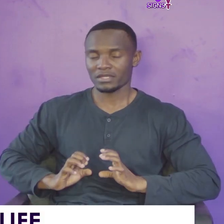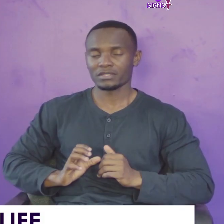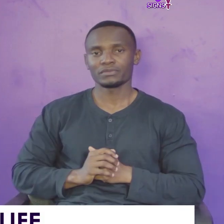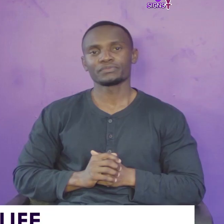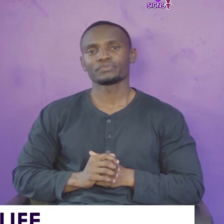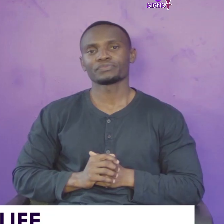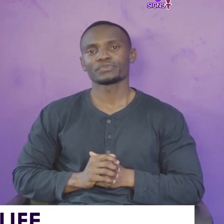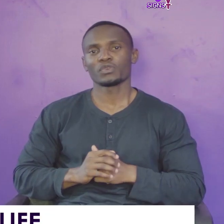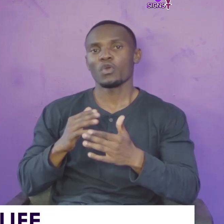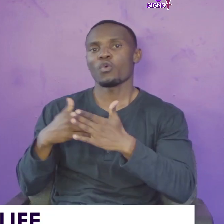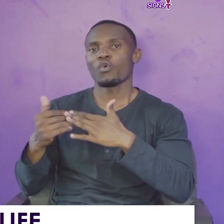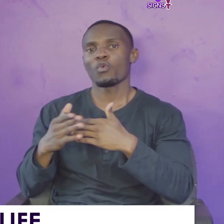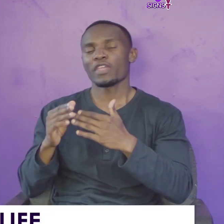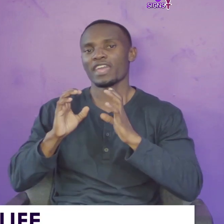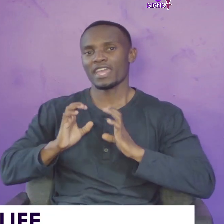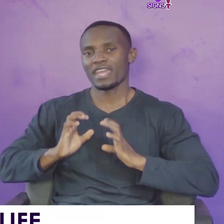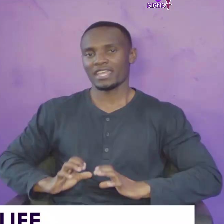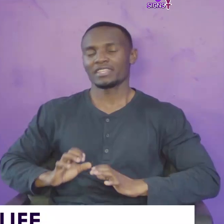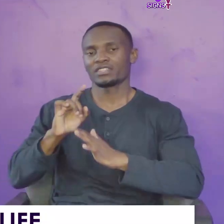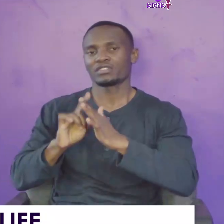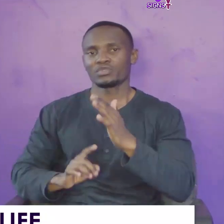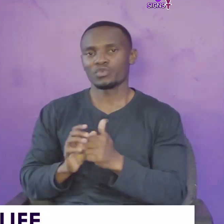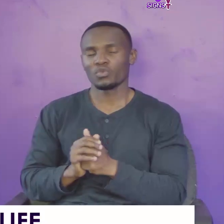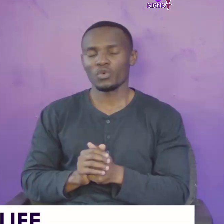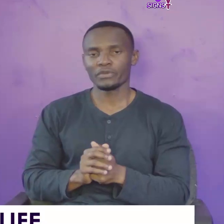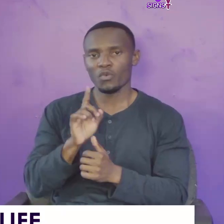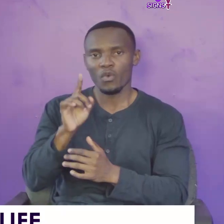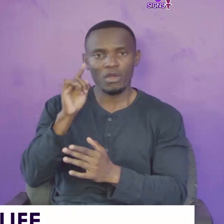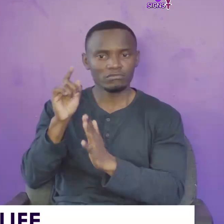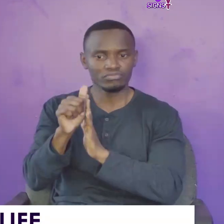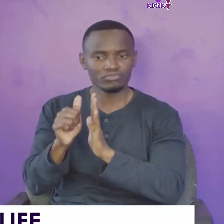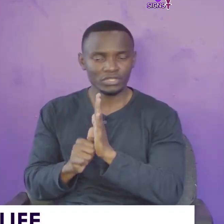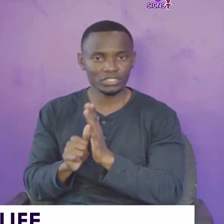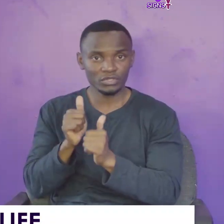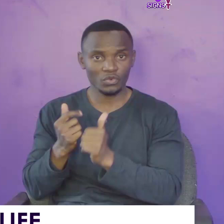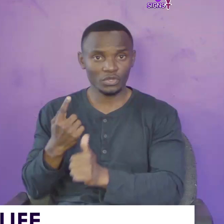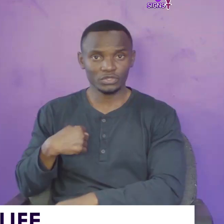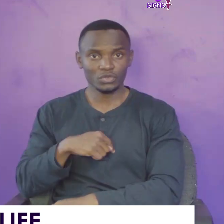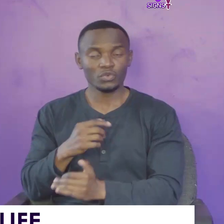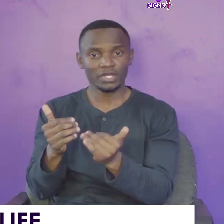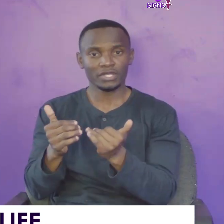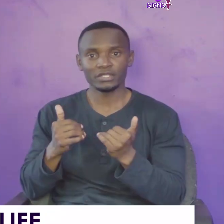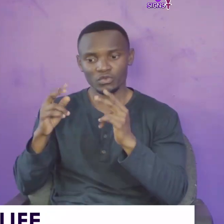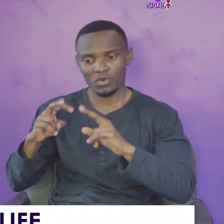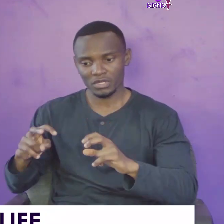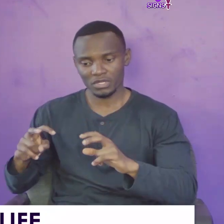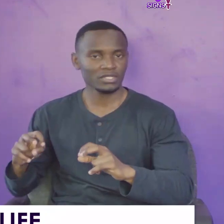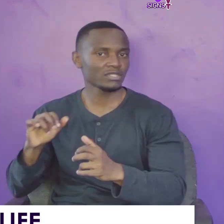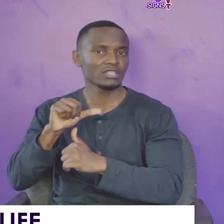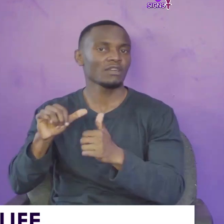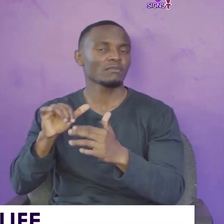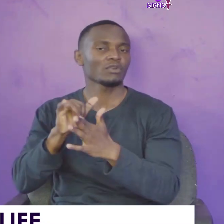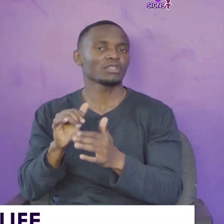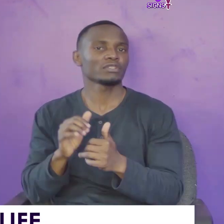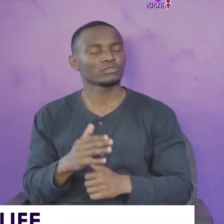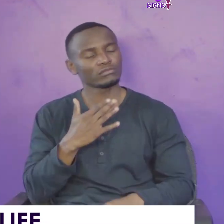hear you. Whether ethics is a one-off agenda or... Yeah, we need to explore around those areas. Okay. Yeah. Kindly tell me